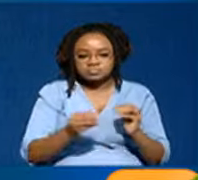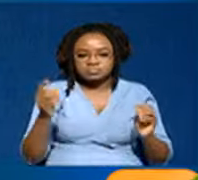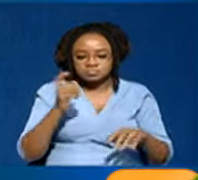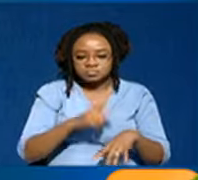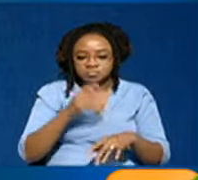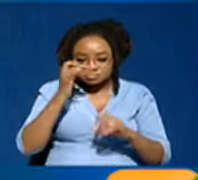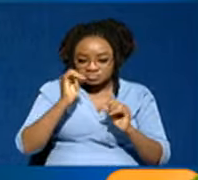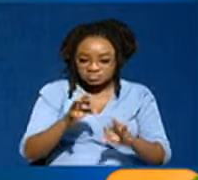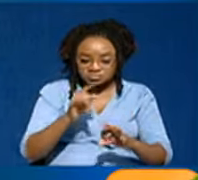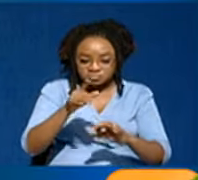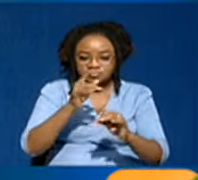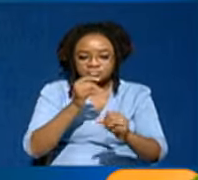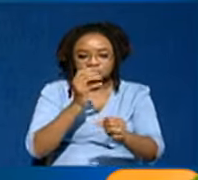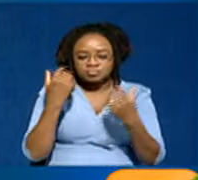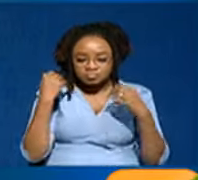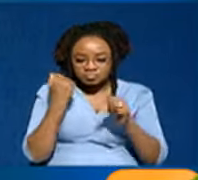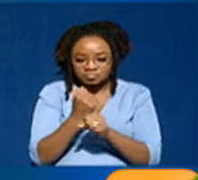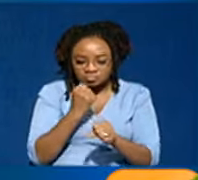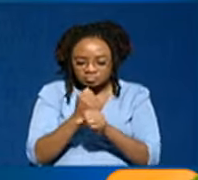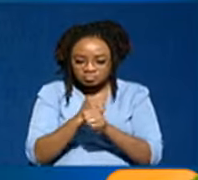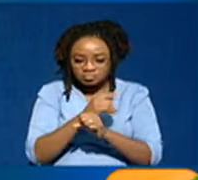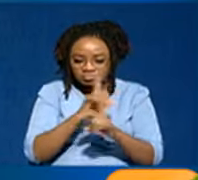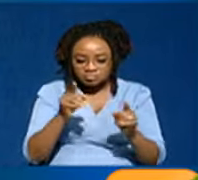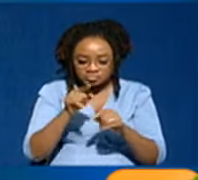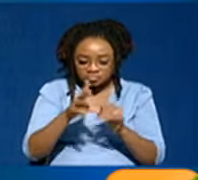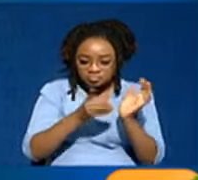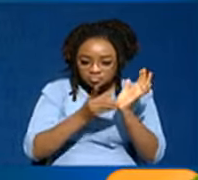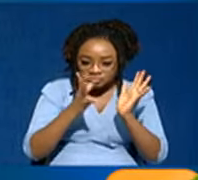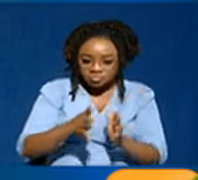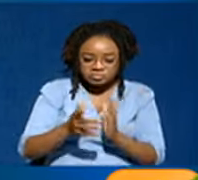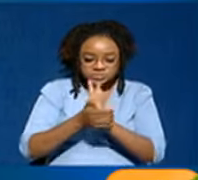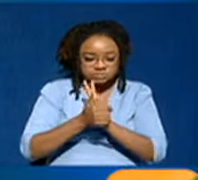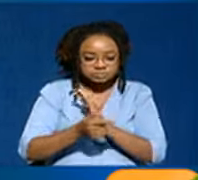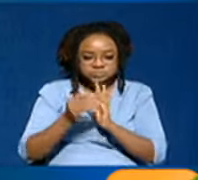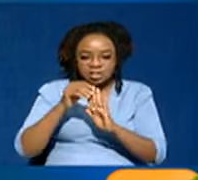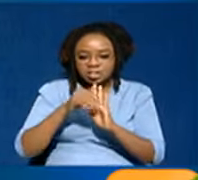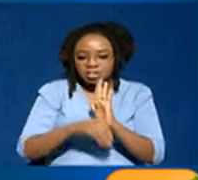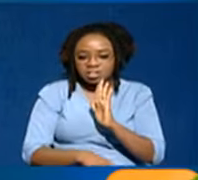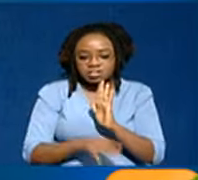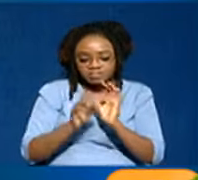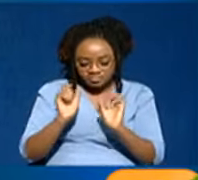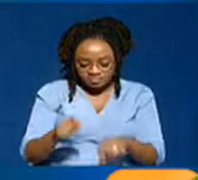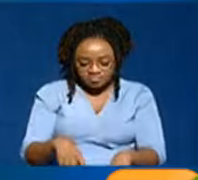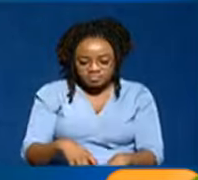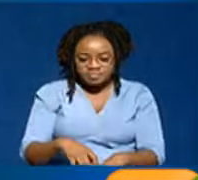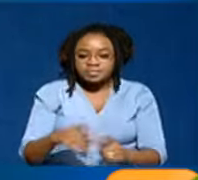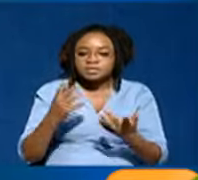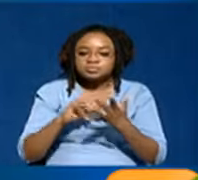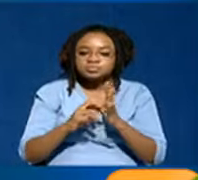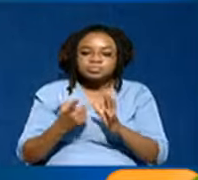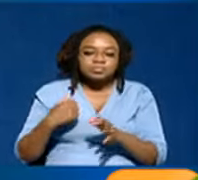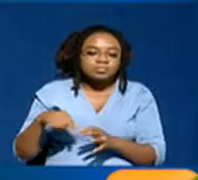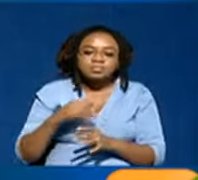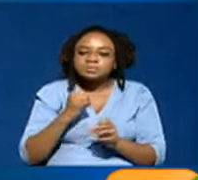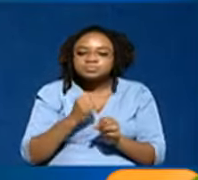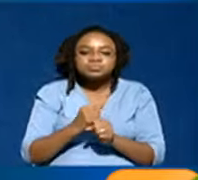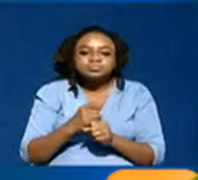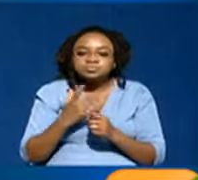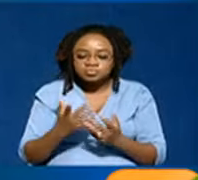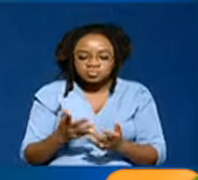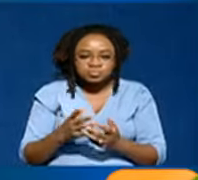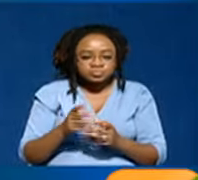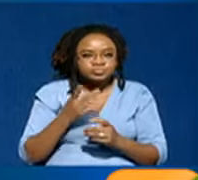go out there and you're not practicing, it is a skill that can be lost. What can we do? So we went back again and said, okay,